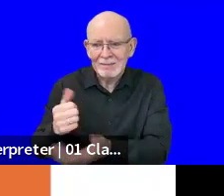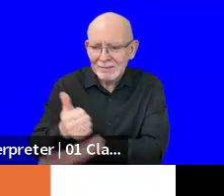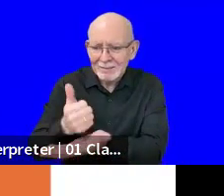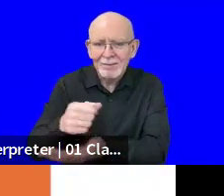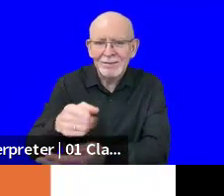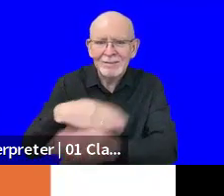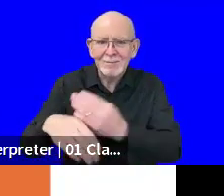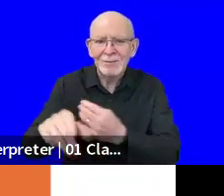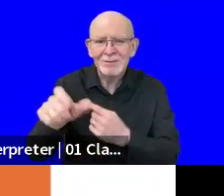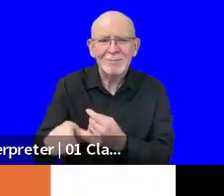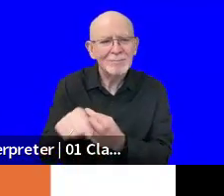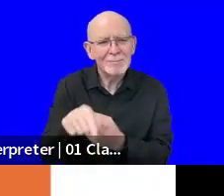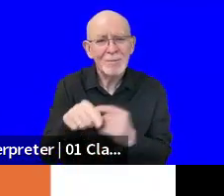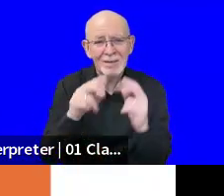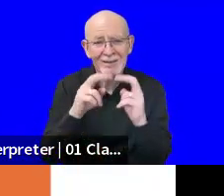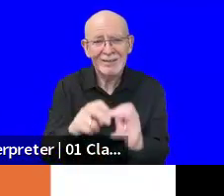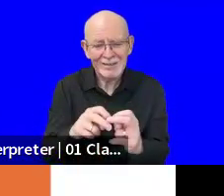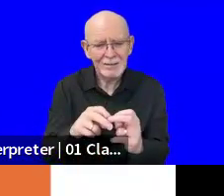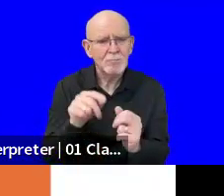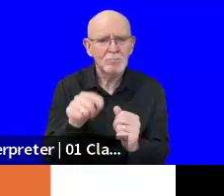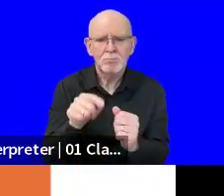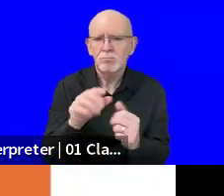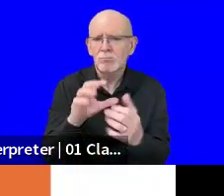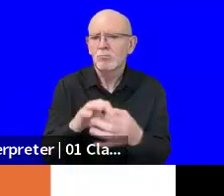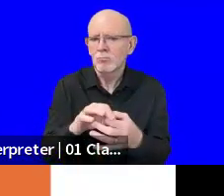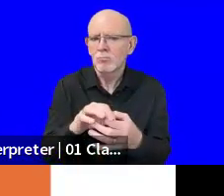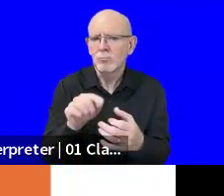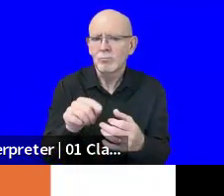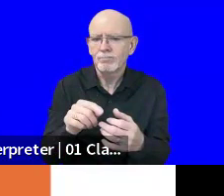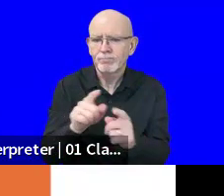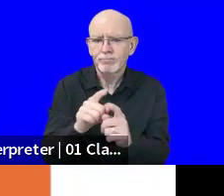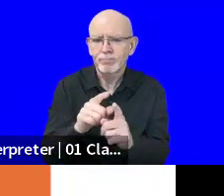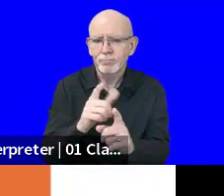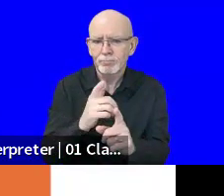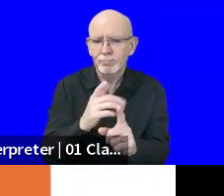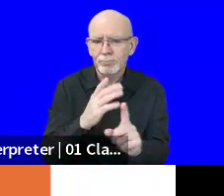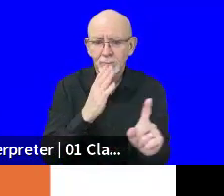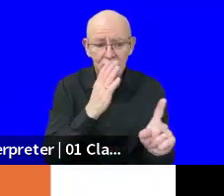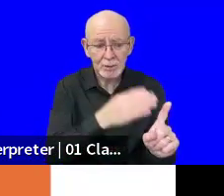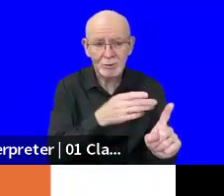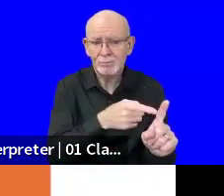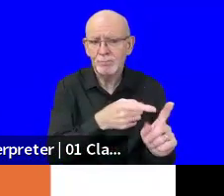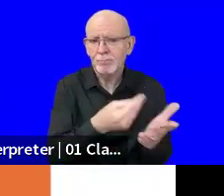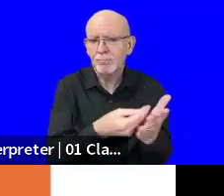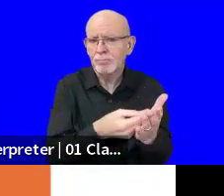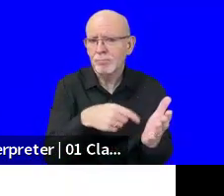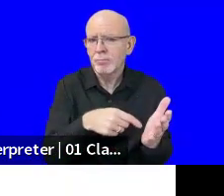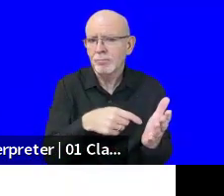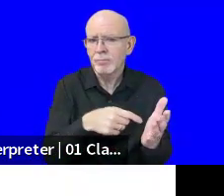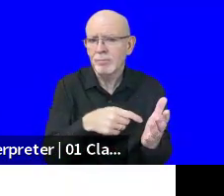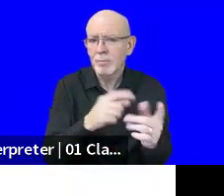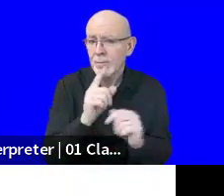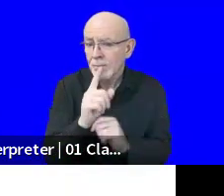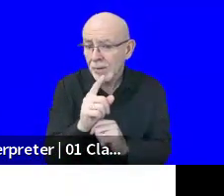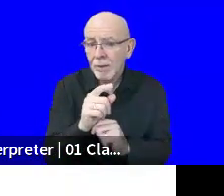it's not on the fact that people with disabilities and their households are earning less. It's the fact that they have greater needs that